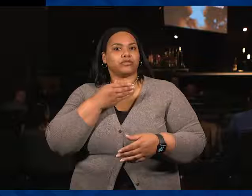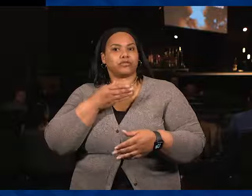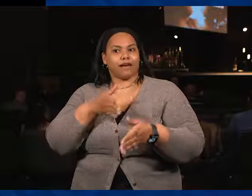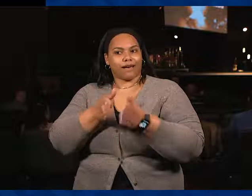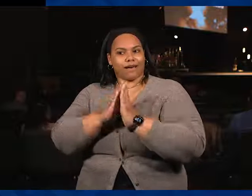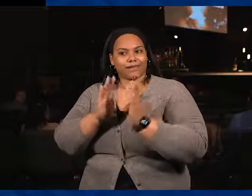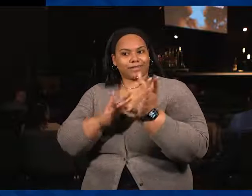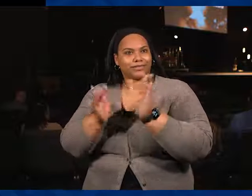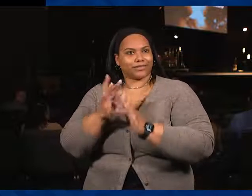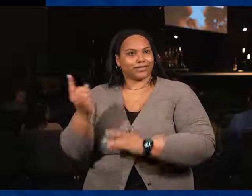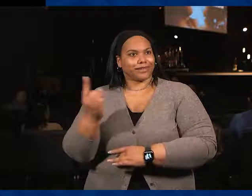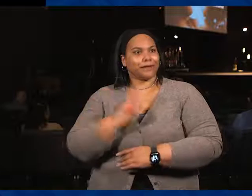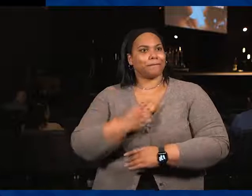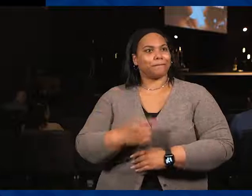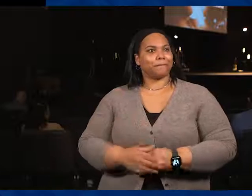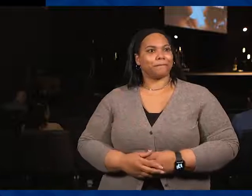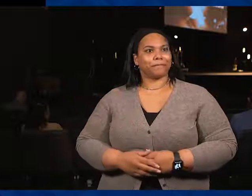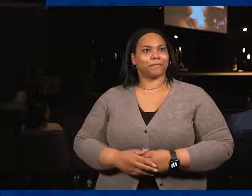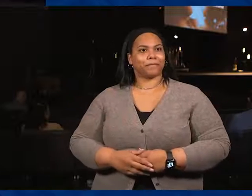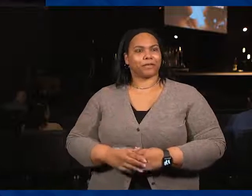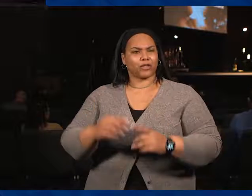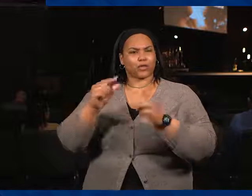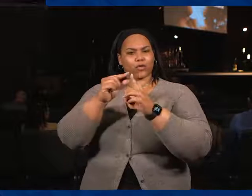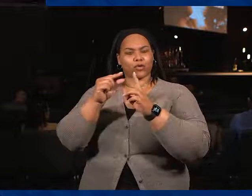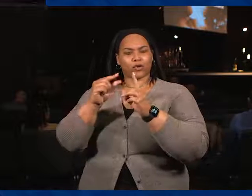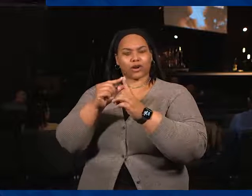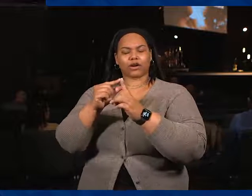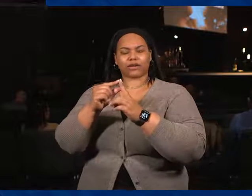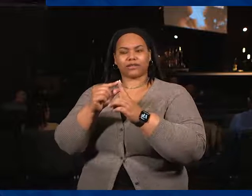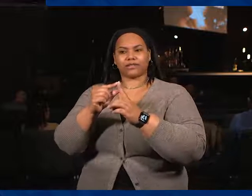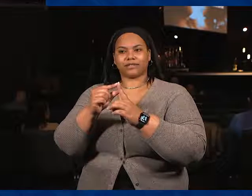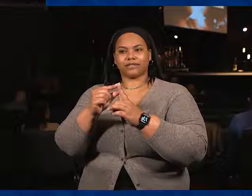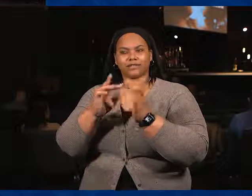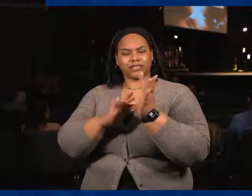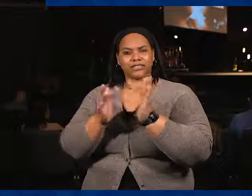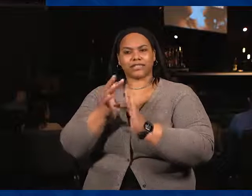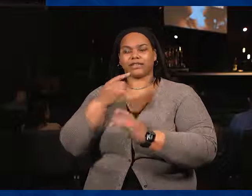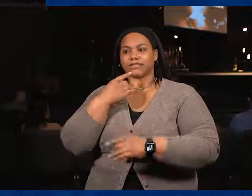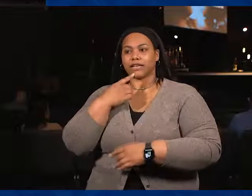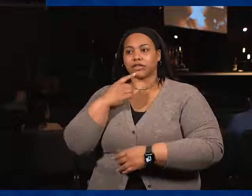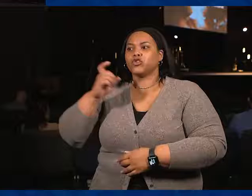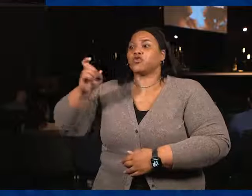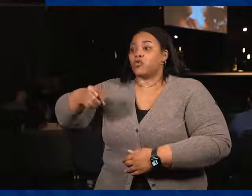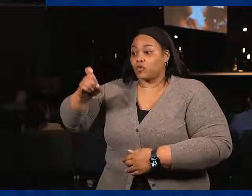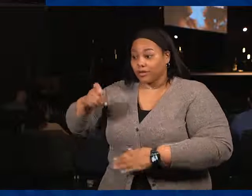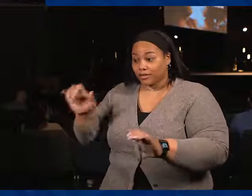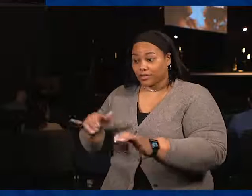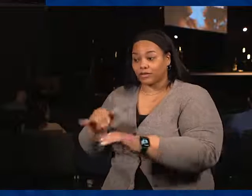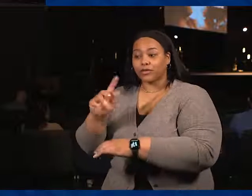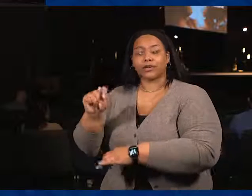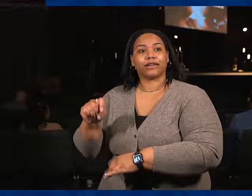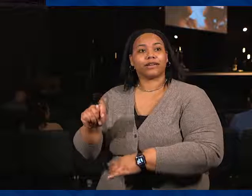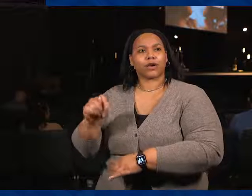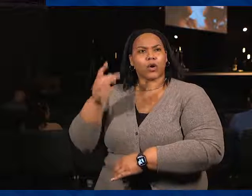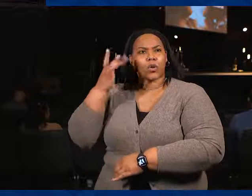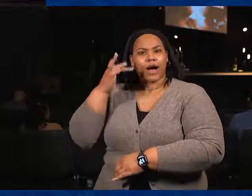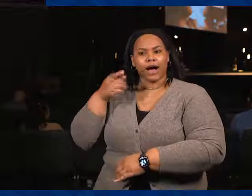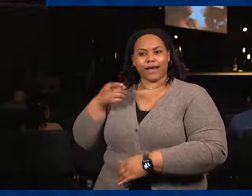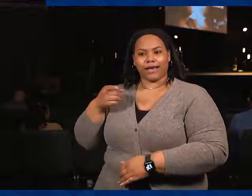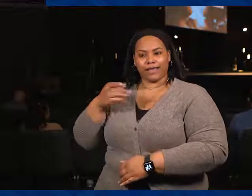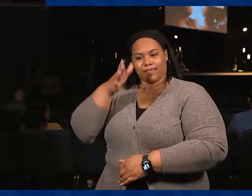place. The word of the Jews to Jesus was, you need to do this because he's